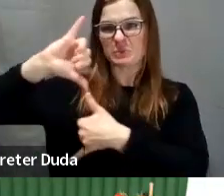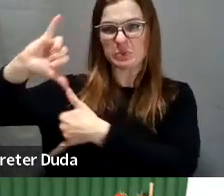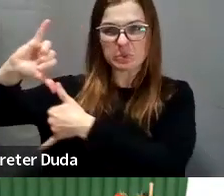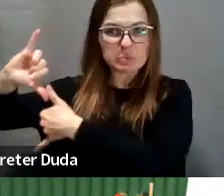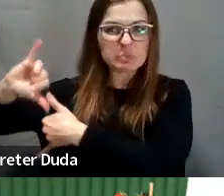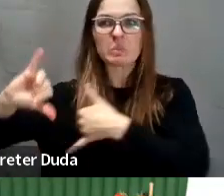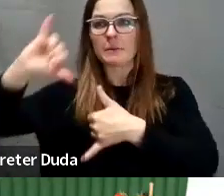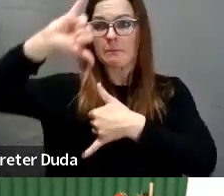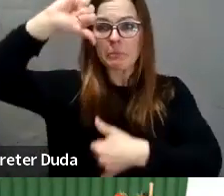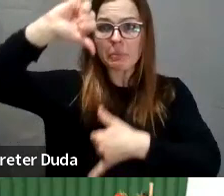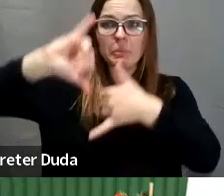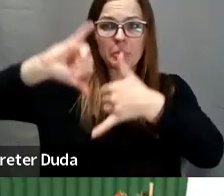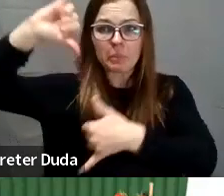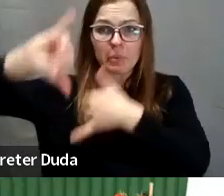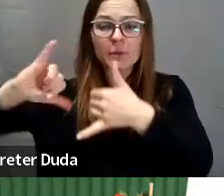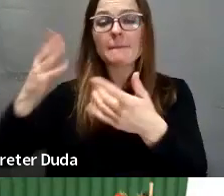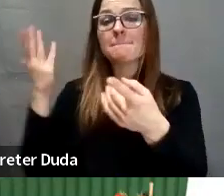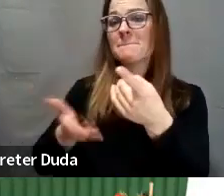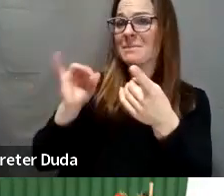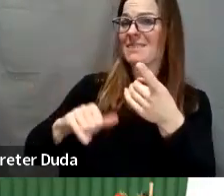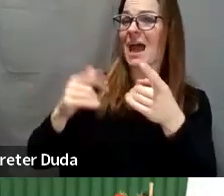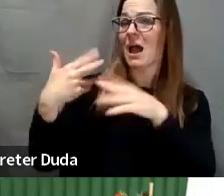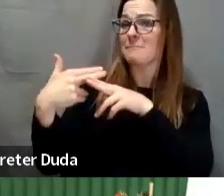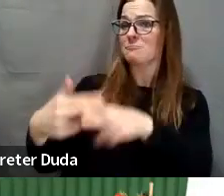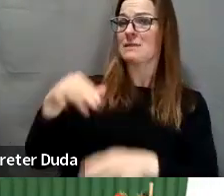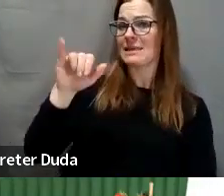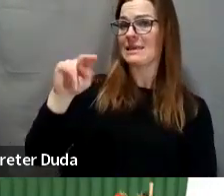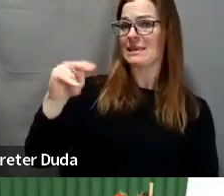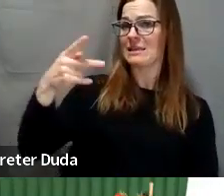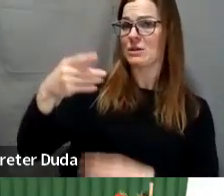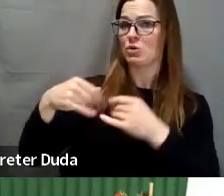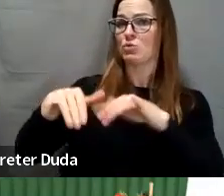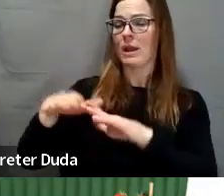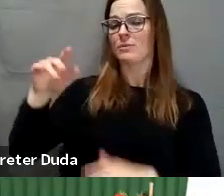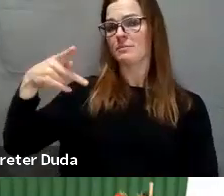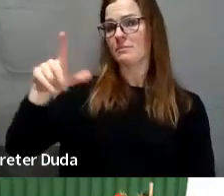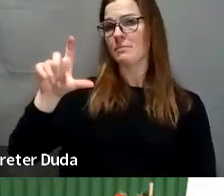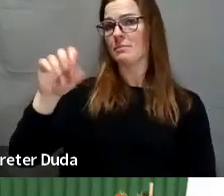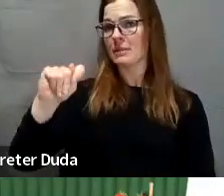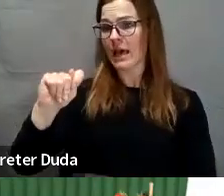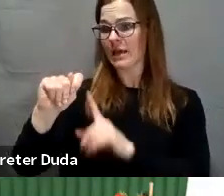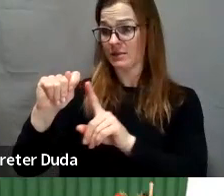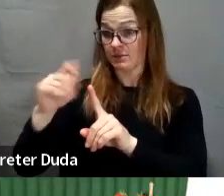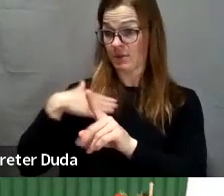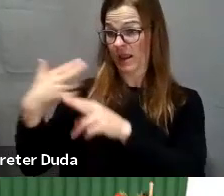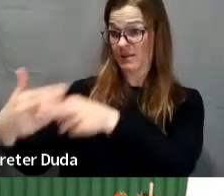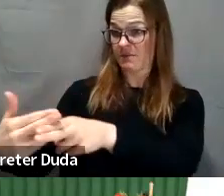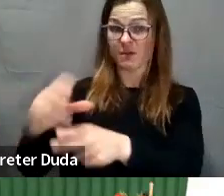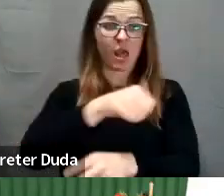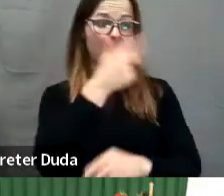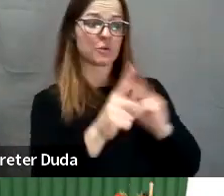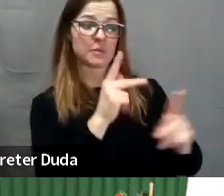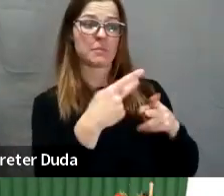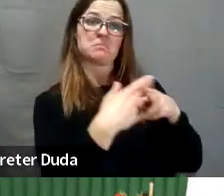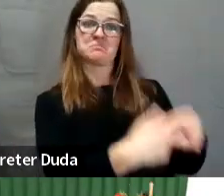some people, this could be a raised garden bed, what I'm calling an in-ground plot, because it is raised off the ground. I do want to say,